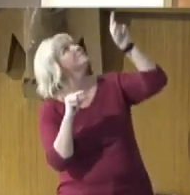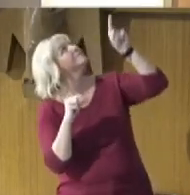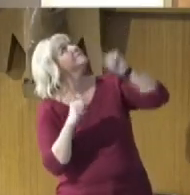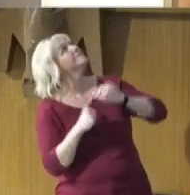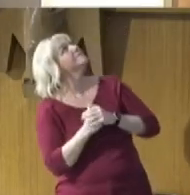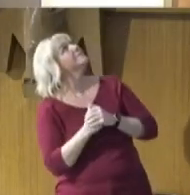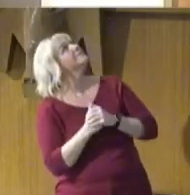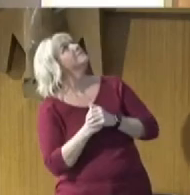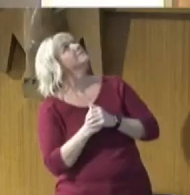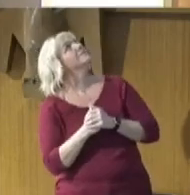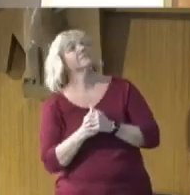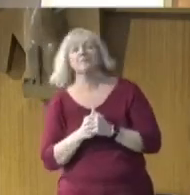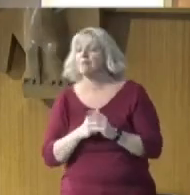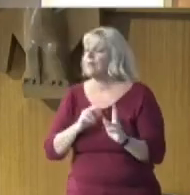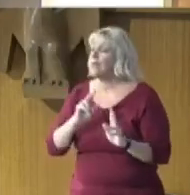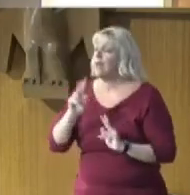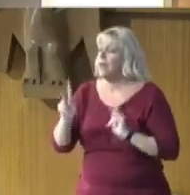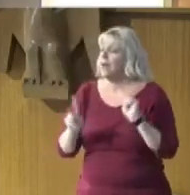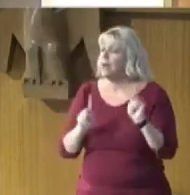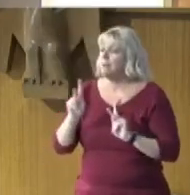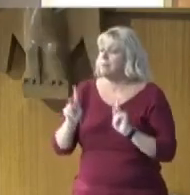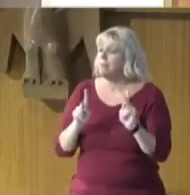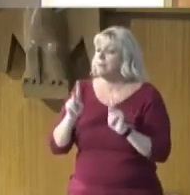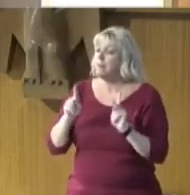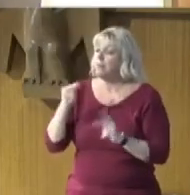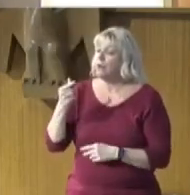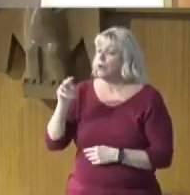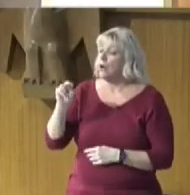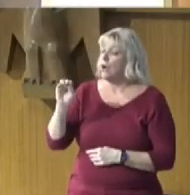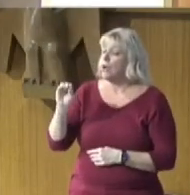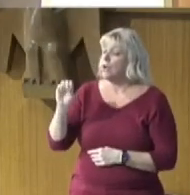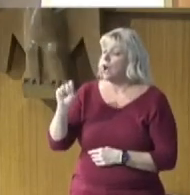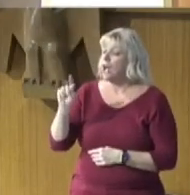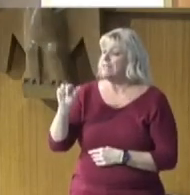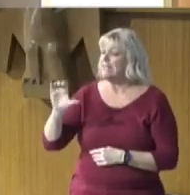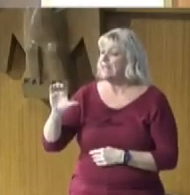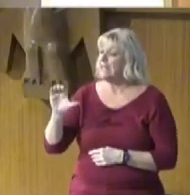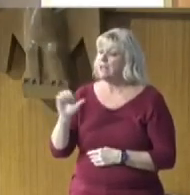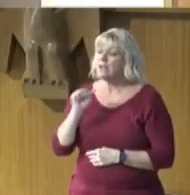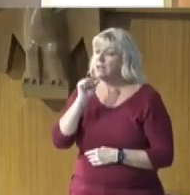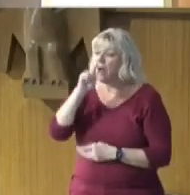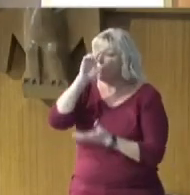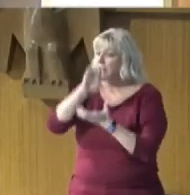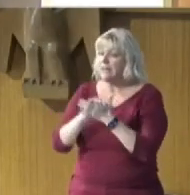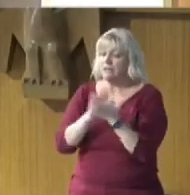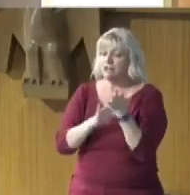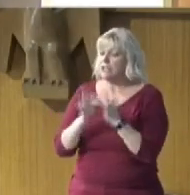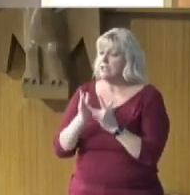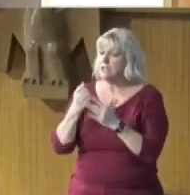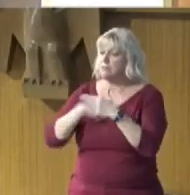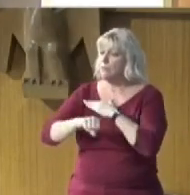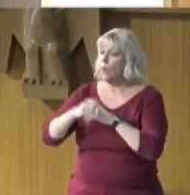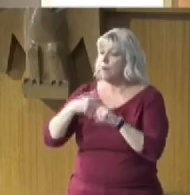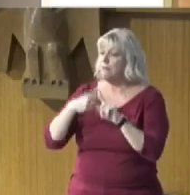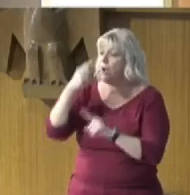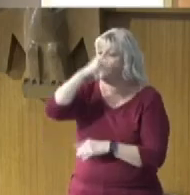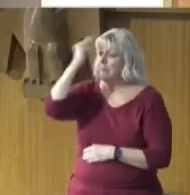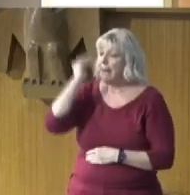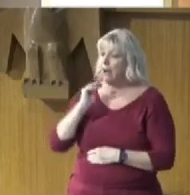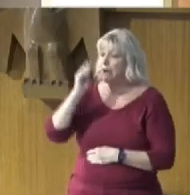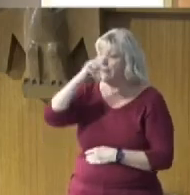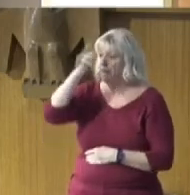is Gnostics did not believe that Jesus was born of a virgin birth. Jesus instead was born the good old-fashioned biological